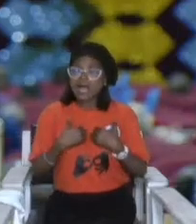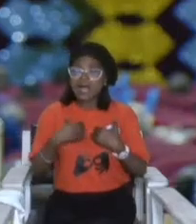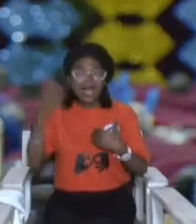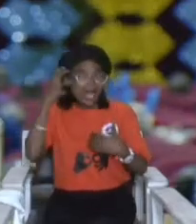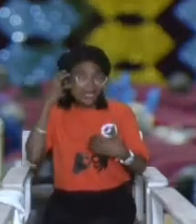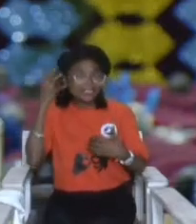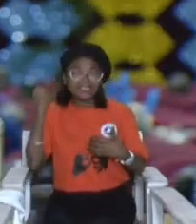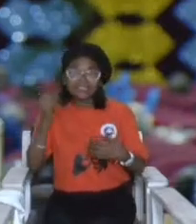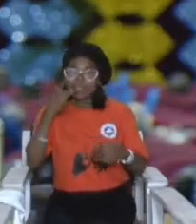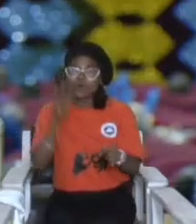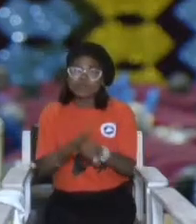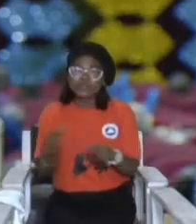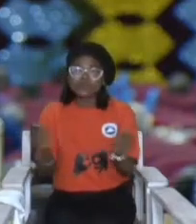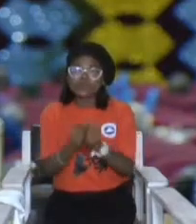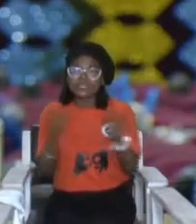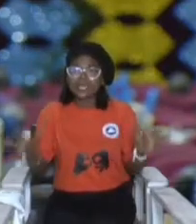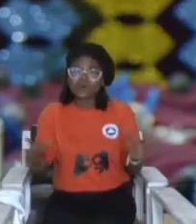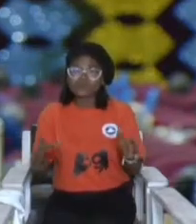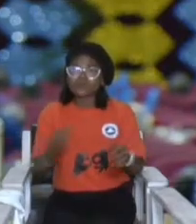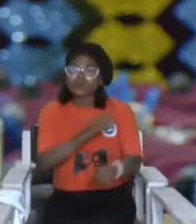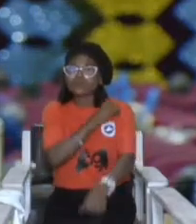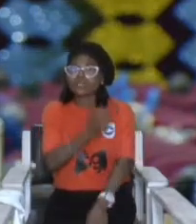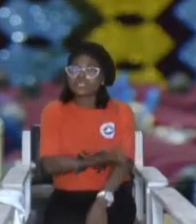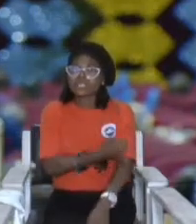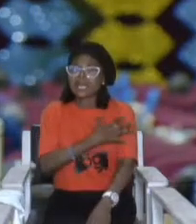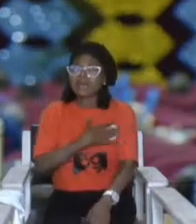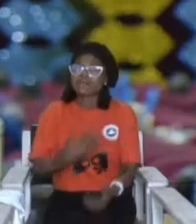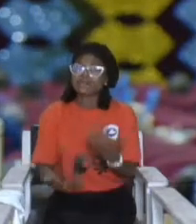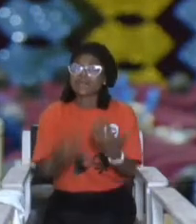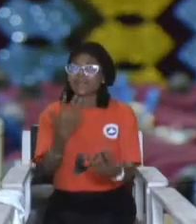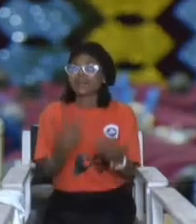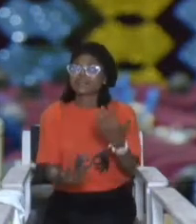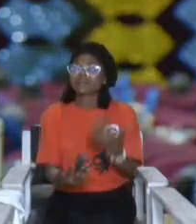without authority and fire.